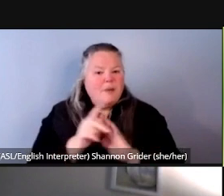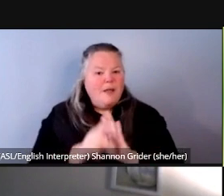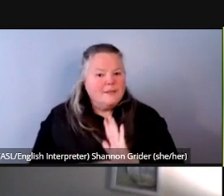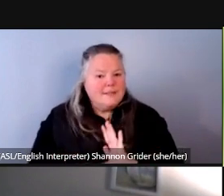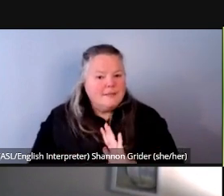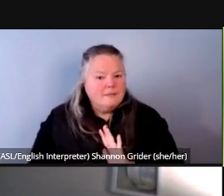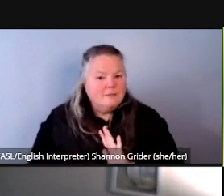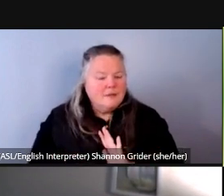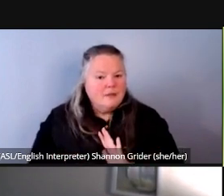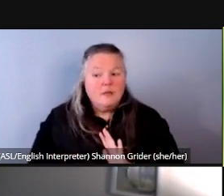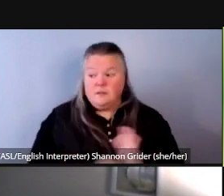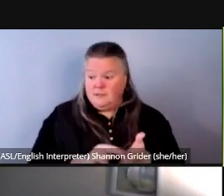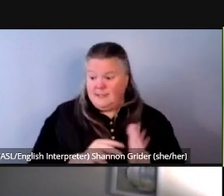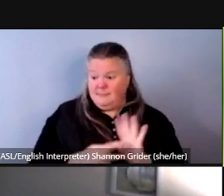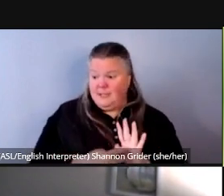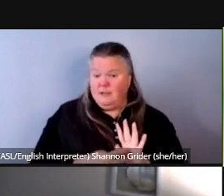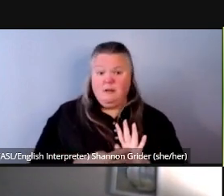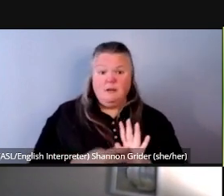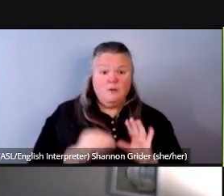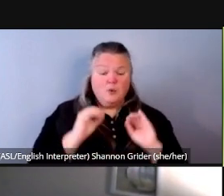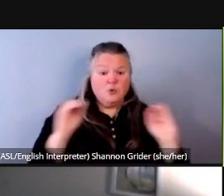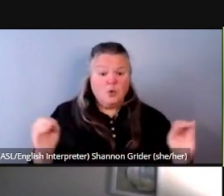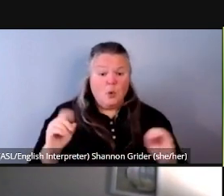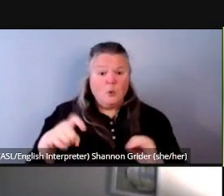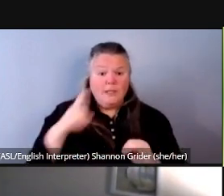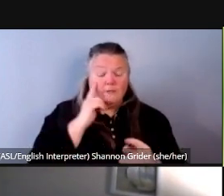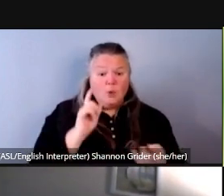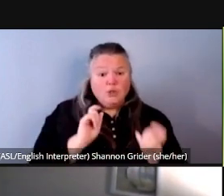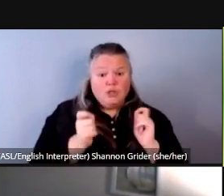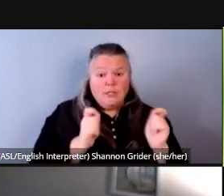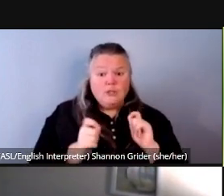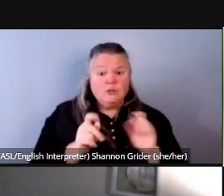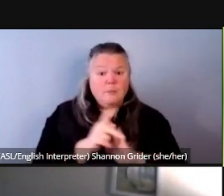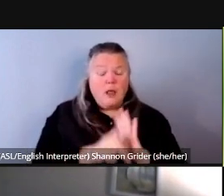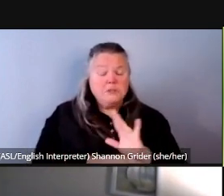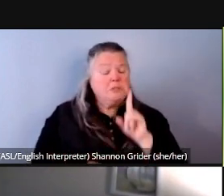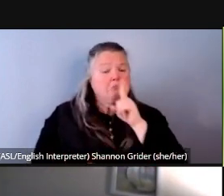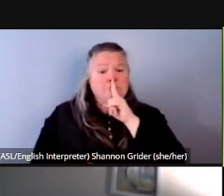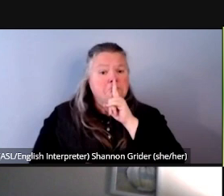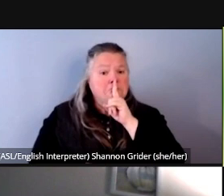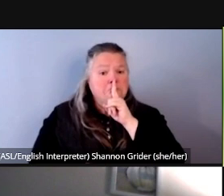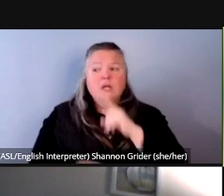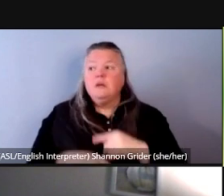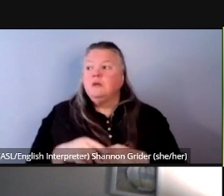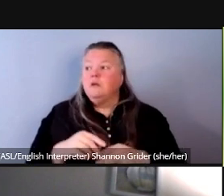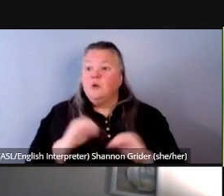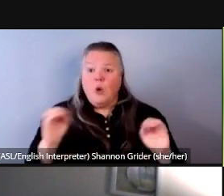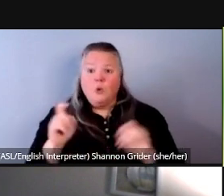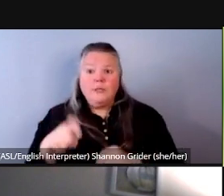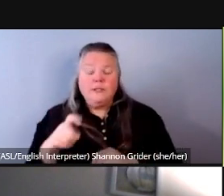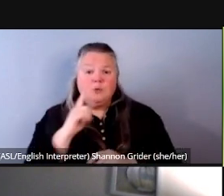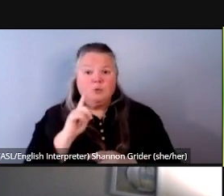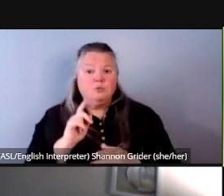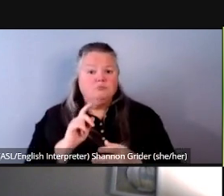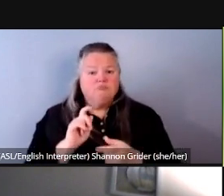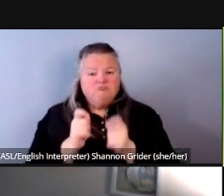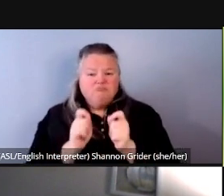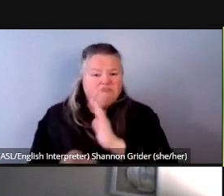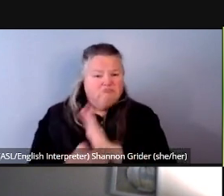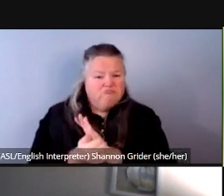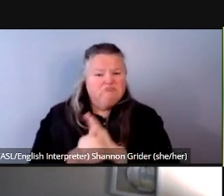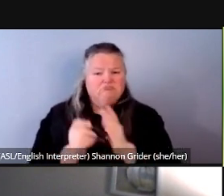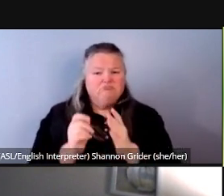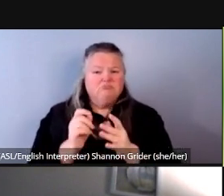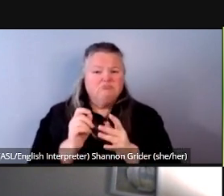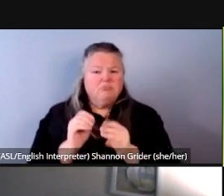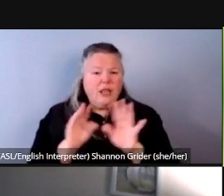there isn't the potential need to transform policies or further clarify things around implementation, but there is a